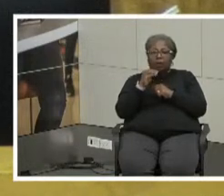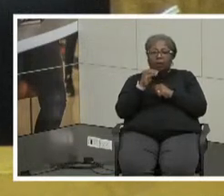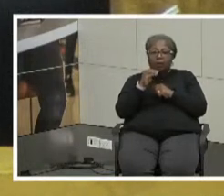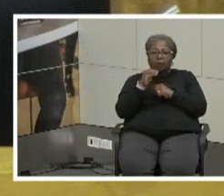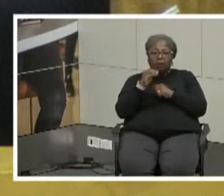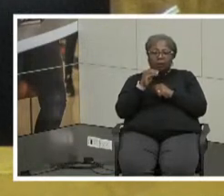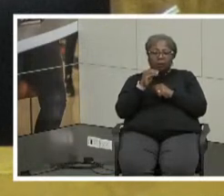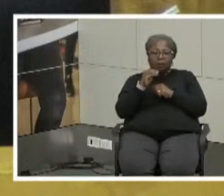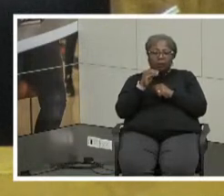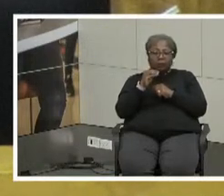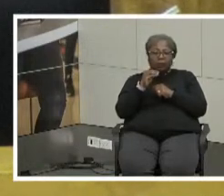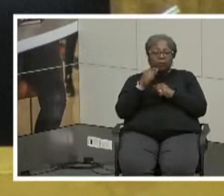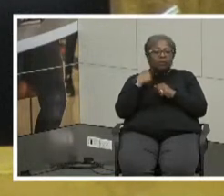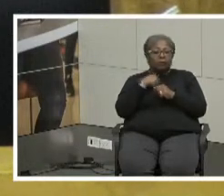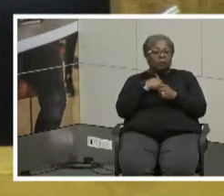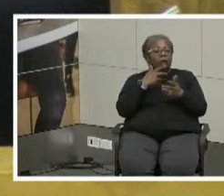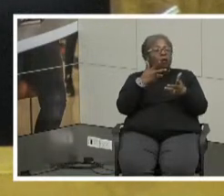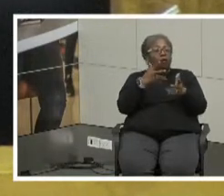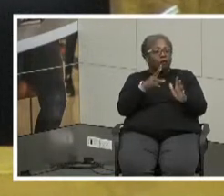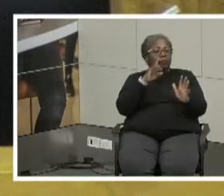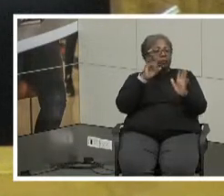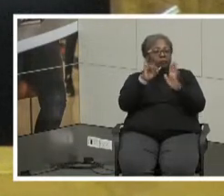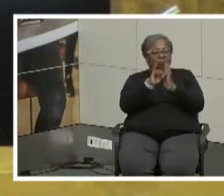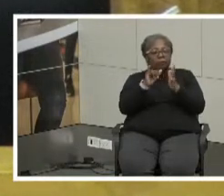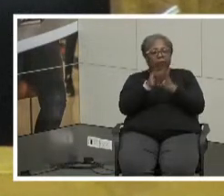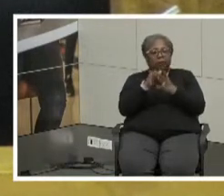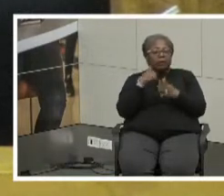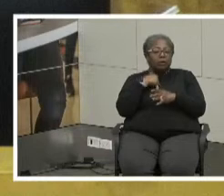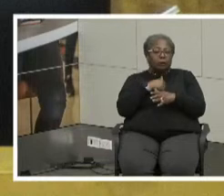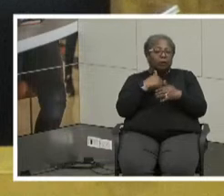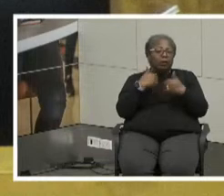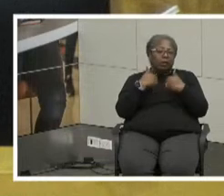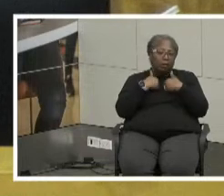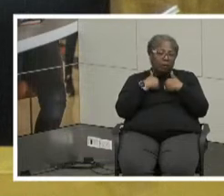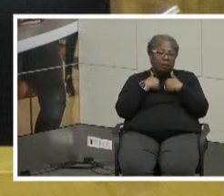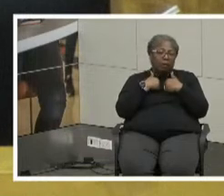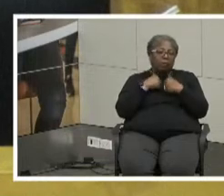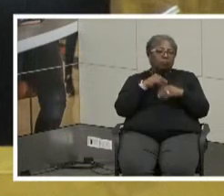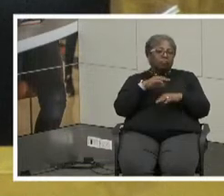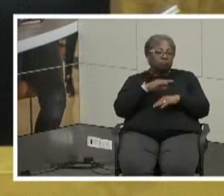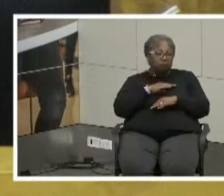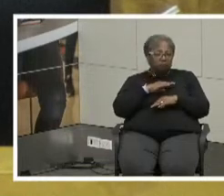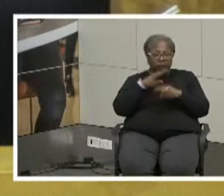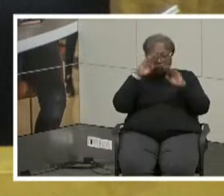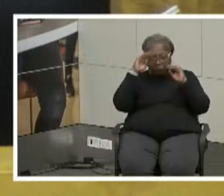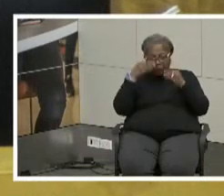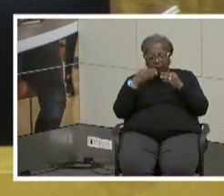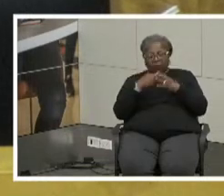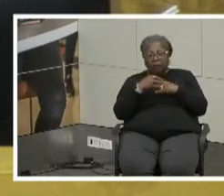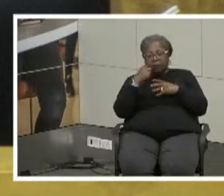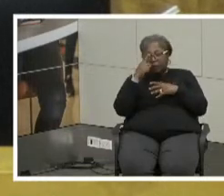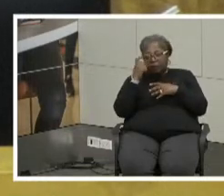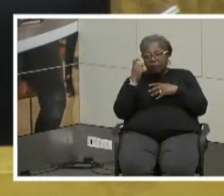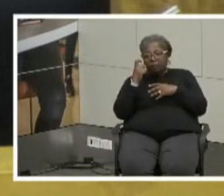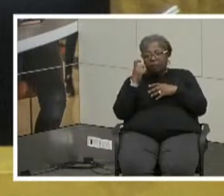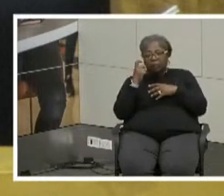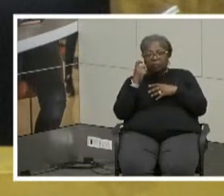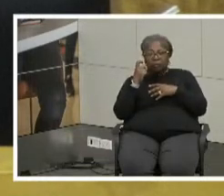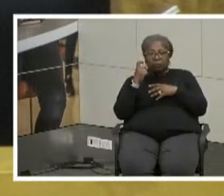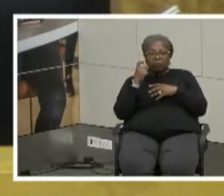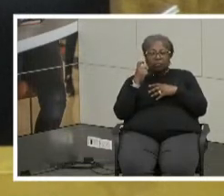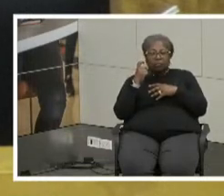um we've identified that we have um met Focus um because